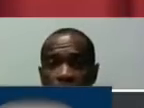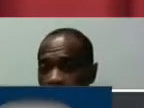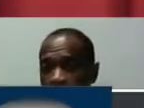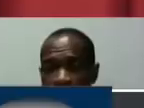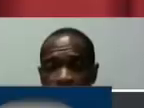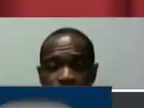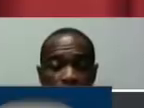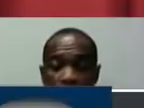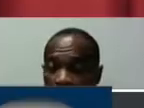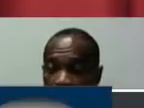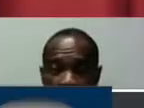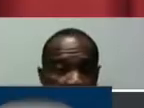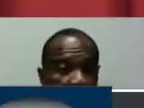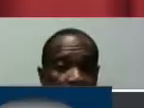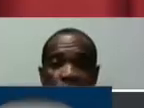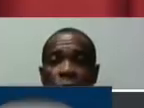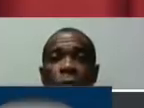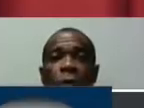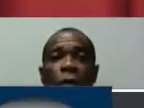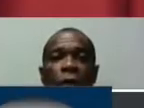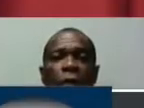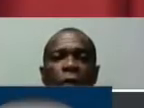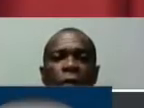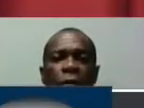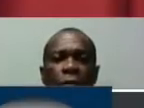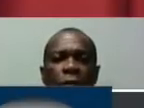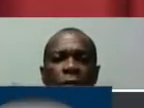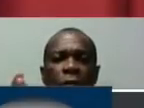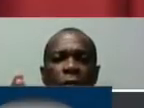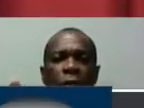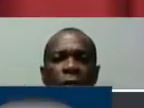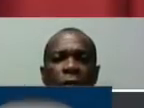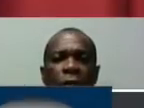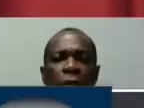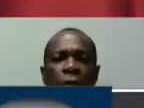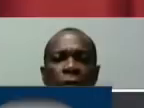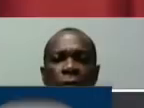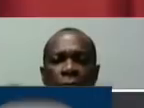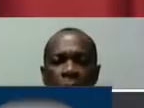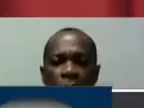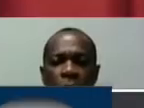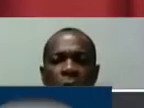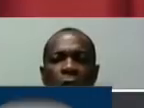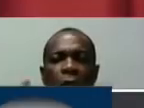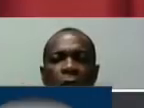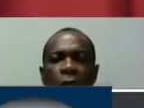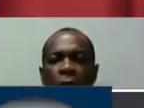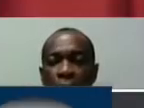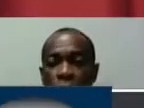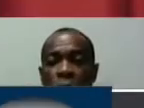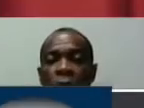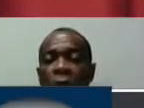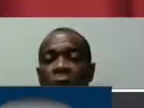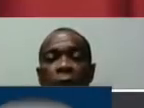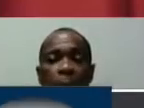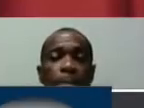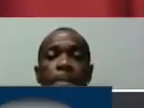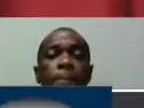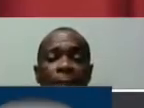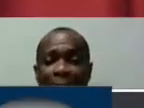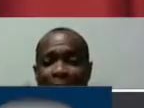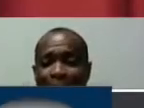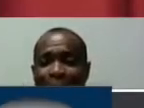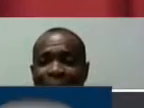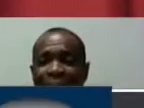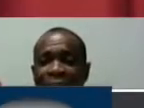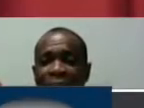with Crimson Logic, who have built out TT BizLink and these types of things. We also have the back-end providers from the Ministry of Health